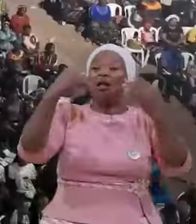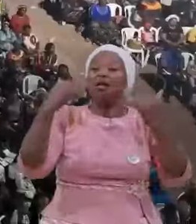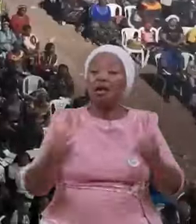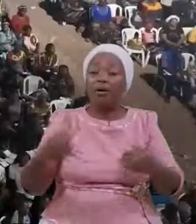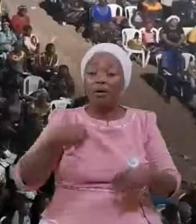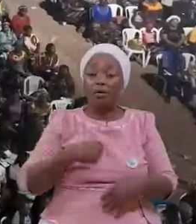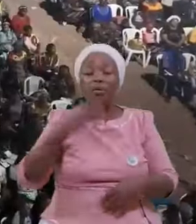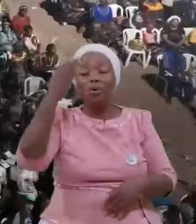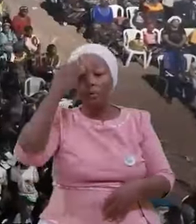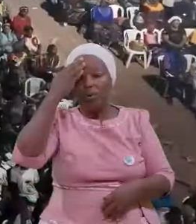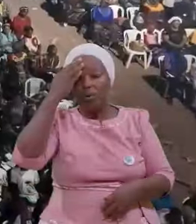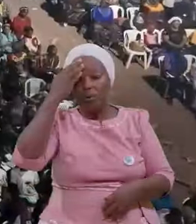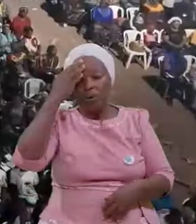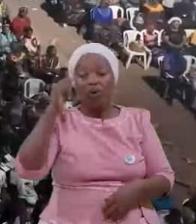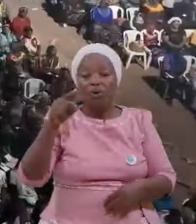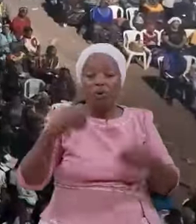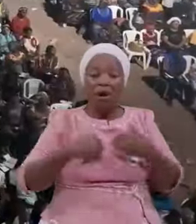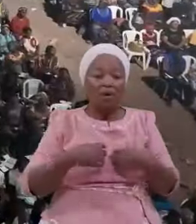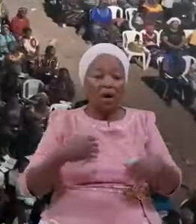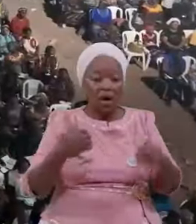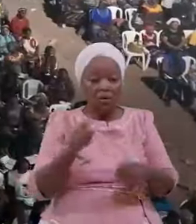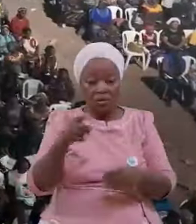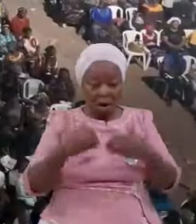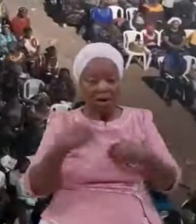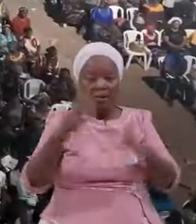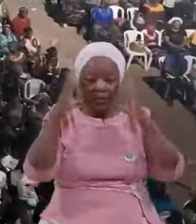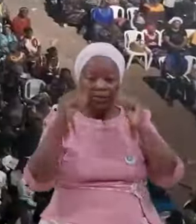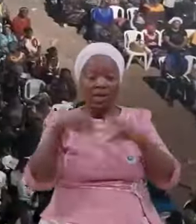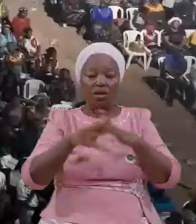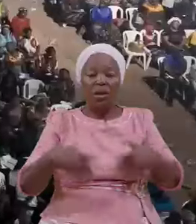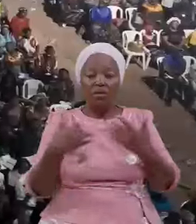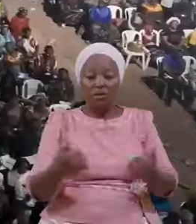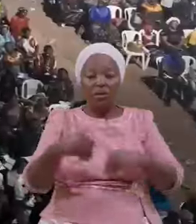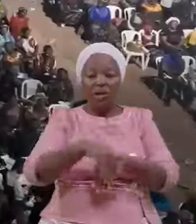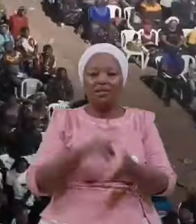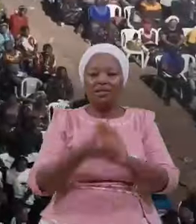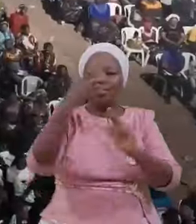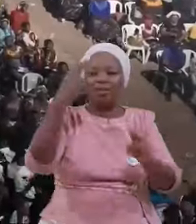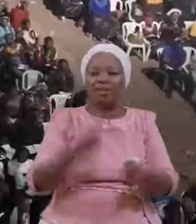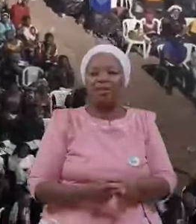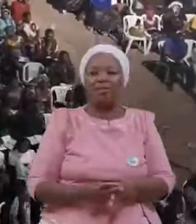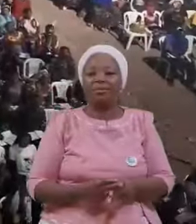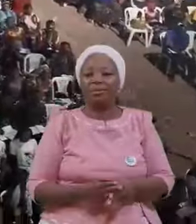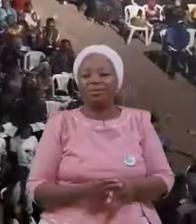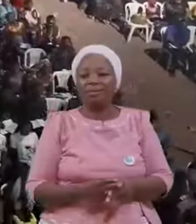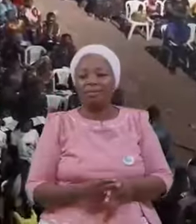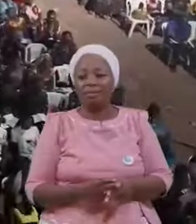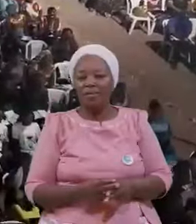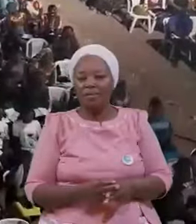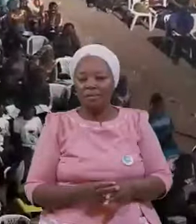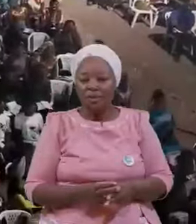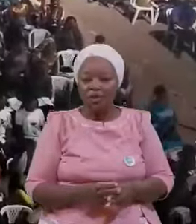you have the evidence in your life tonight in Jesus' name. You'll meet the